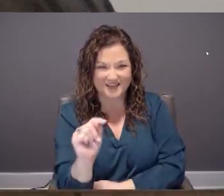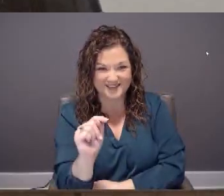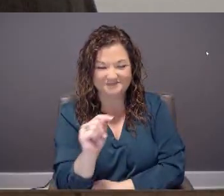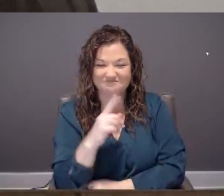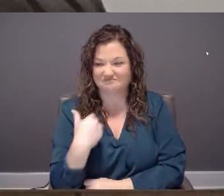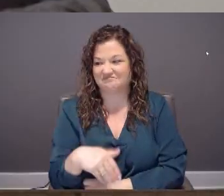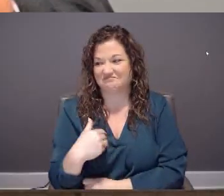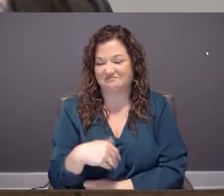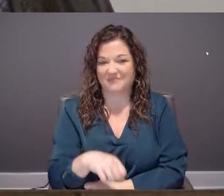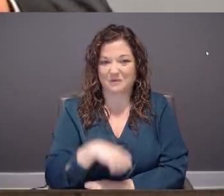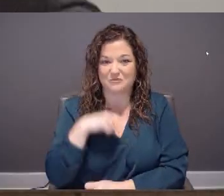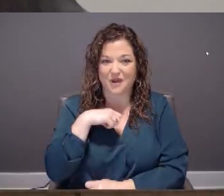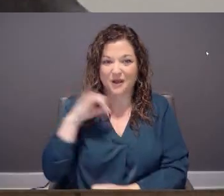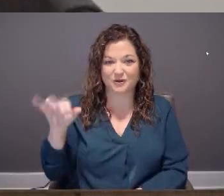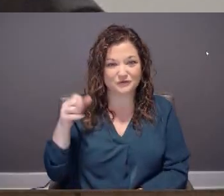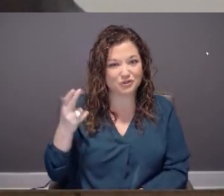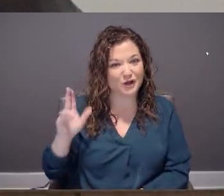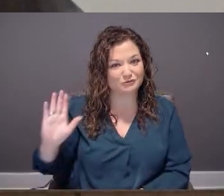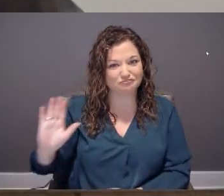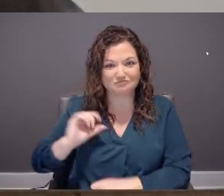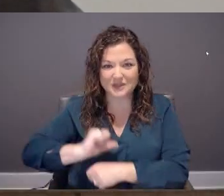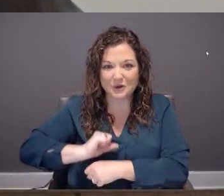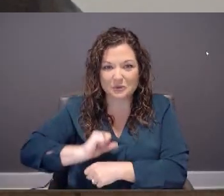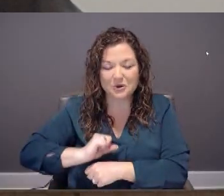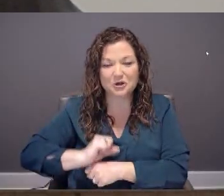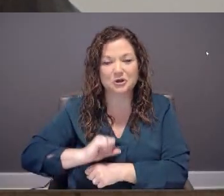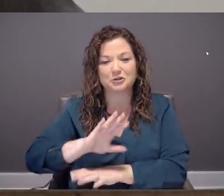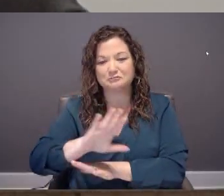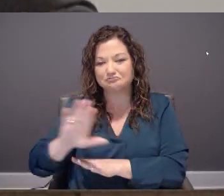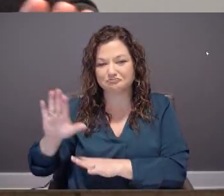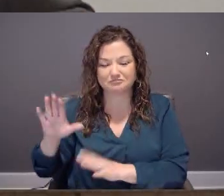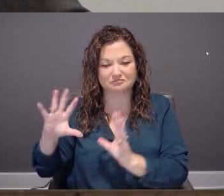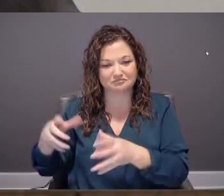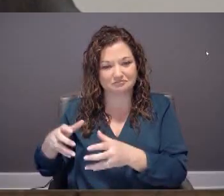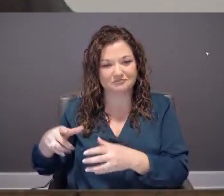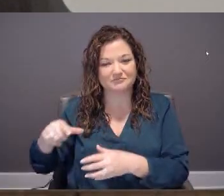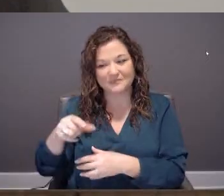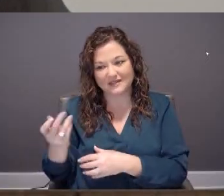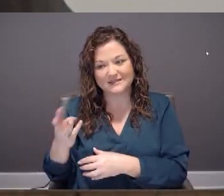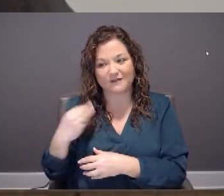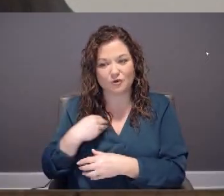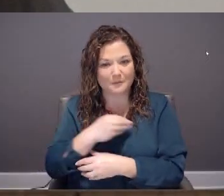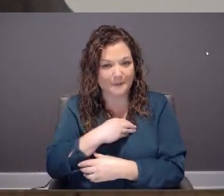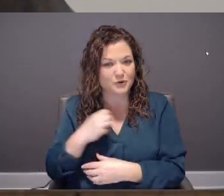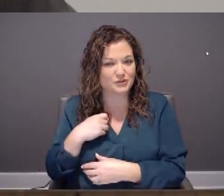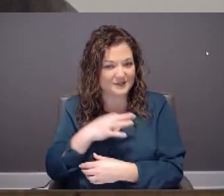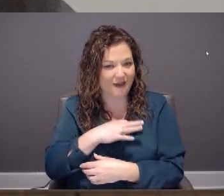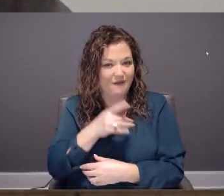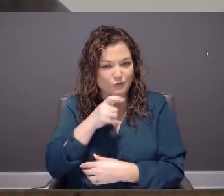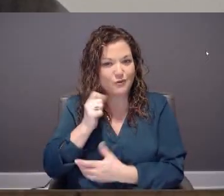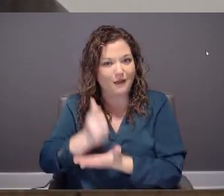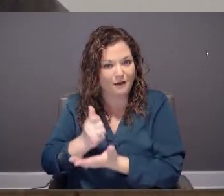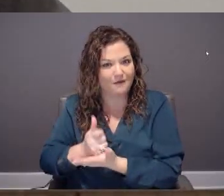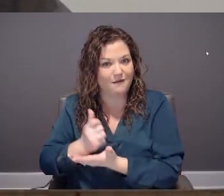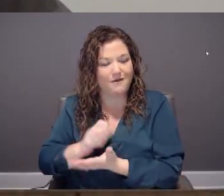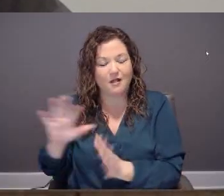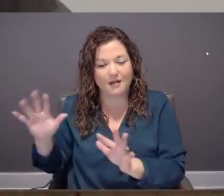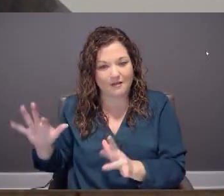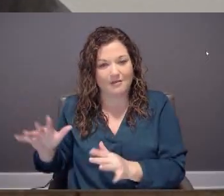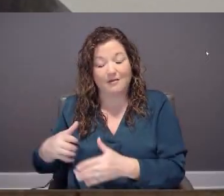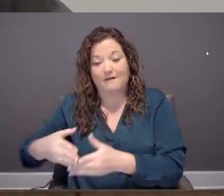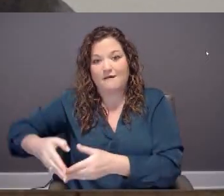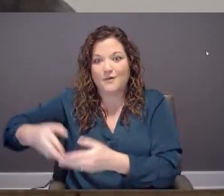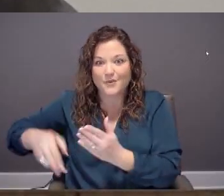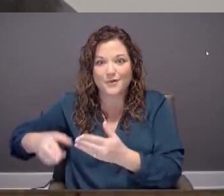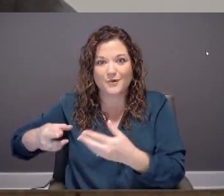of Josh's work, Councilmember Border's work, as well as several members of the staff that made this happen.